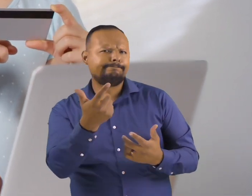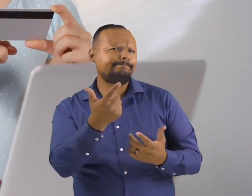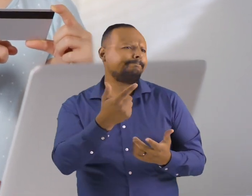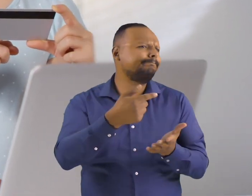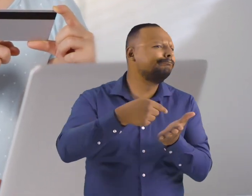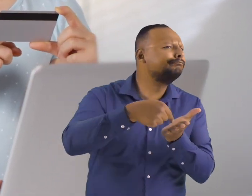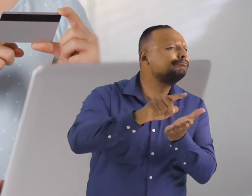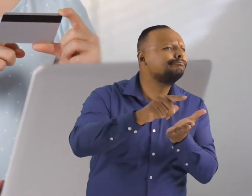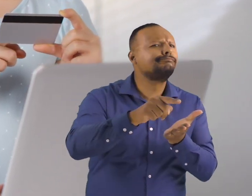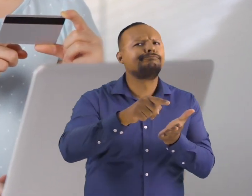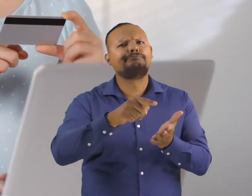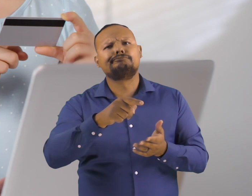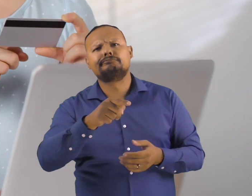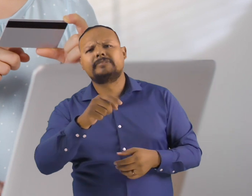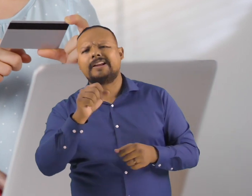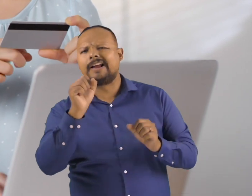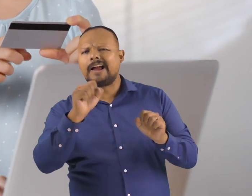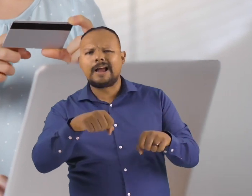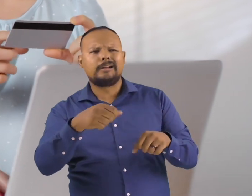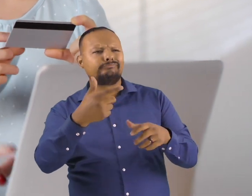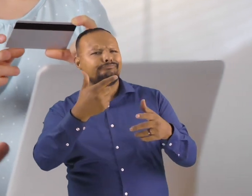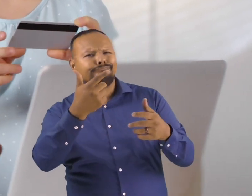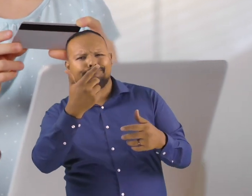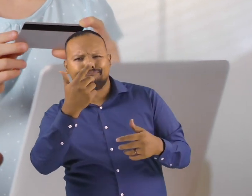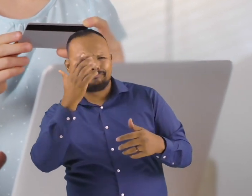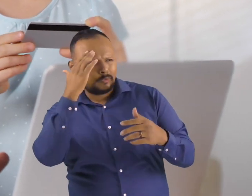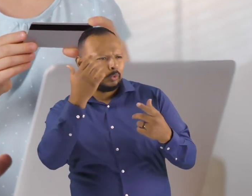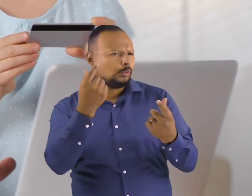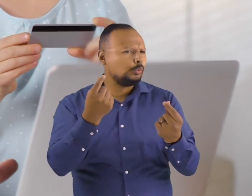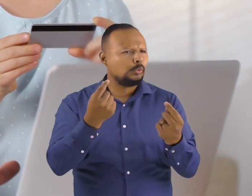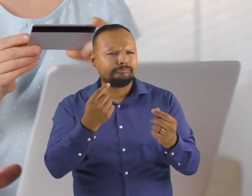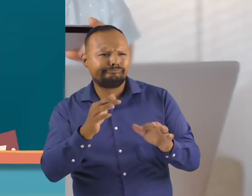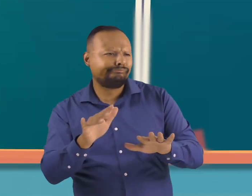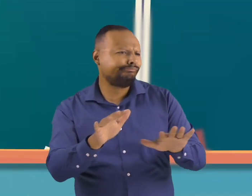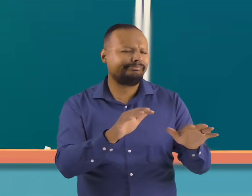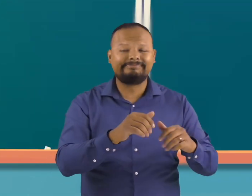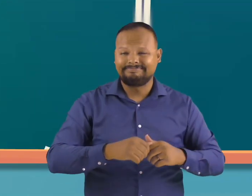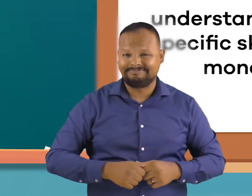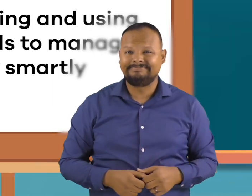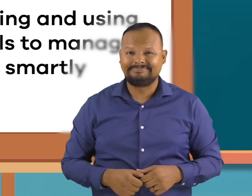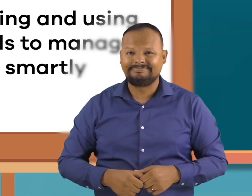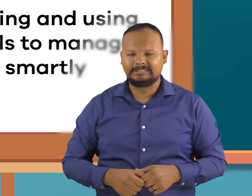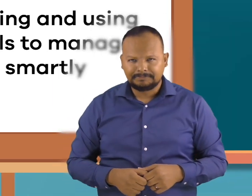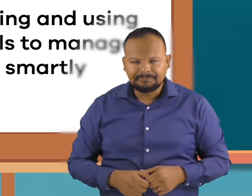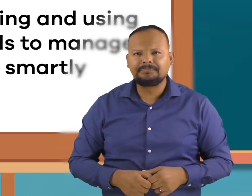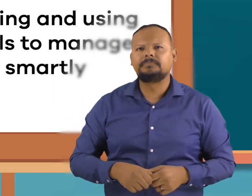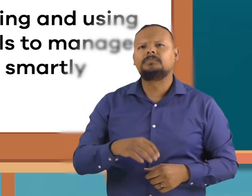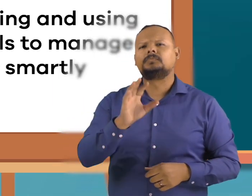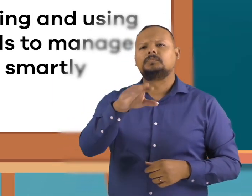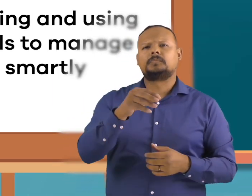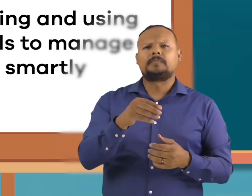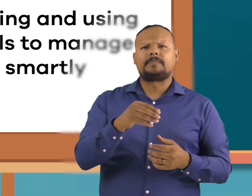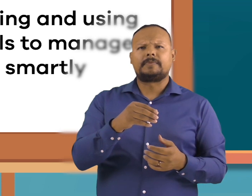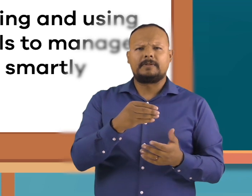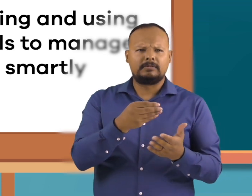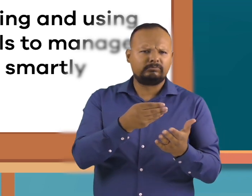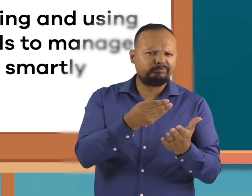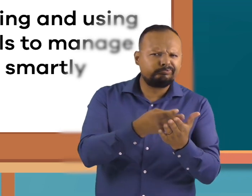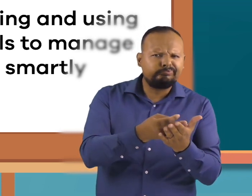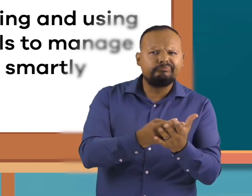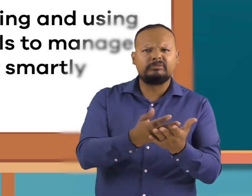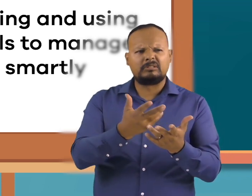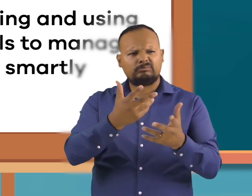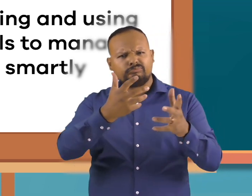you can do so using financial literacy remember financial literacy is